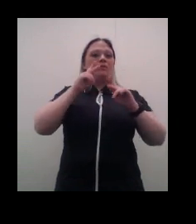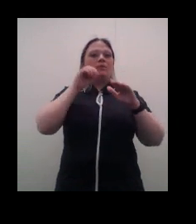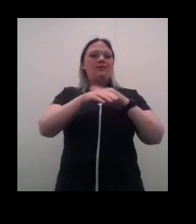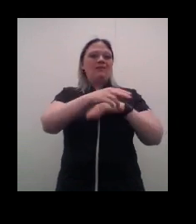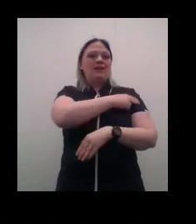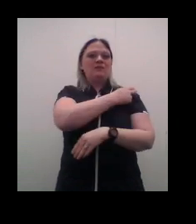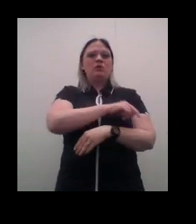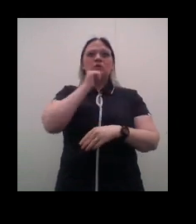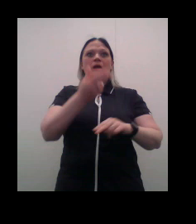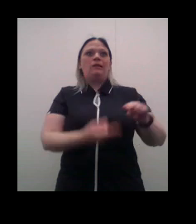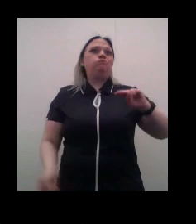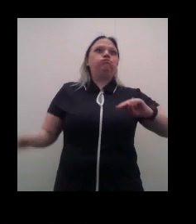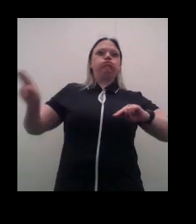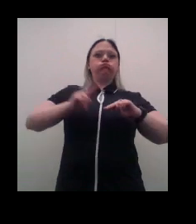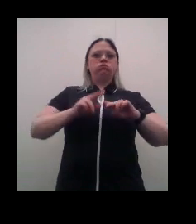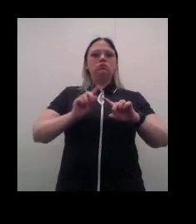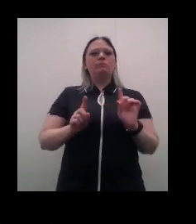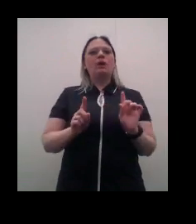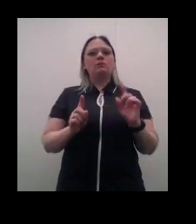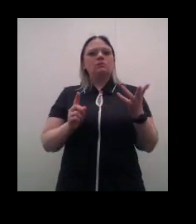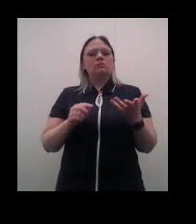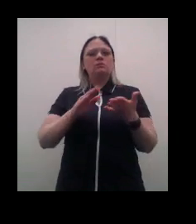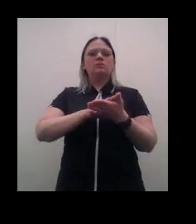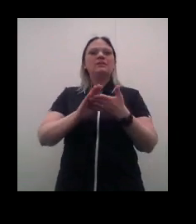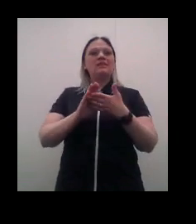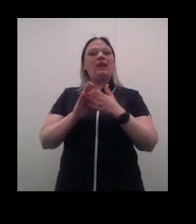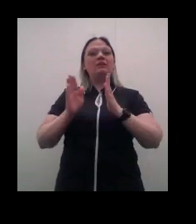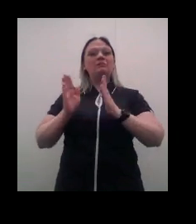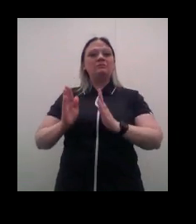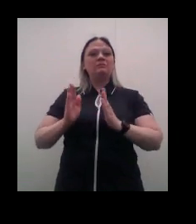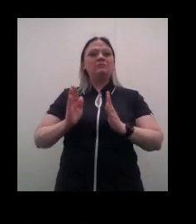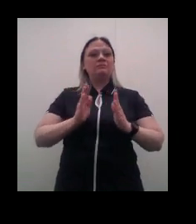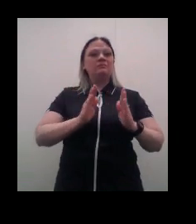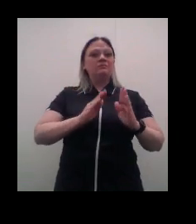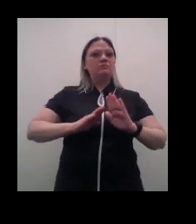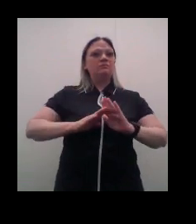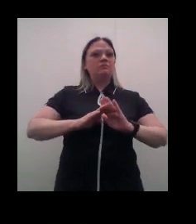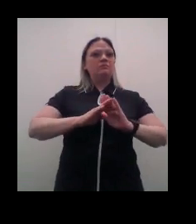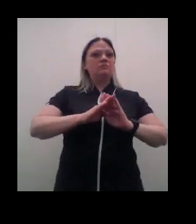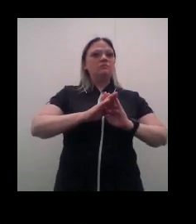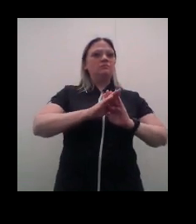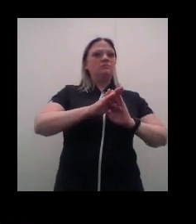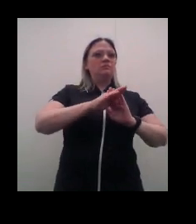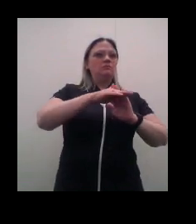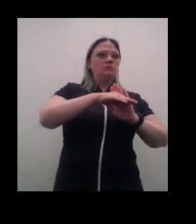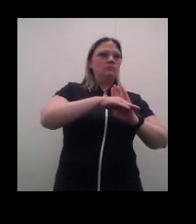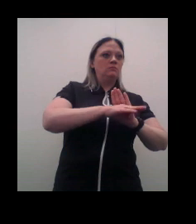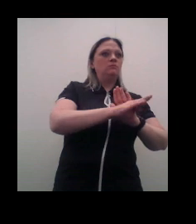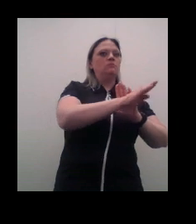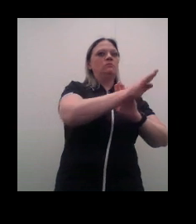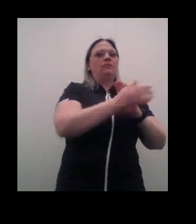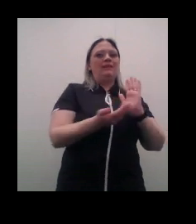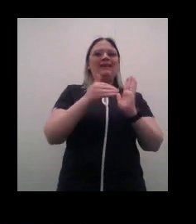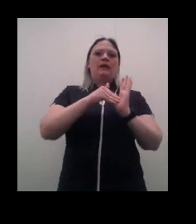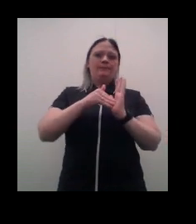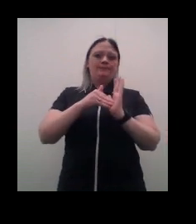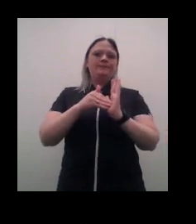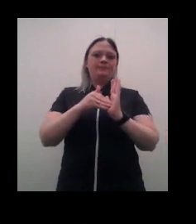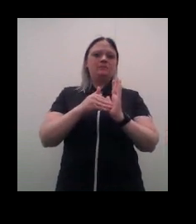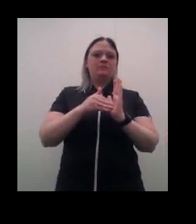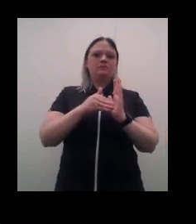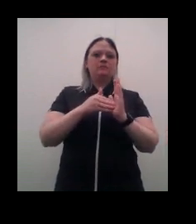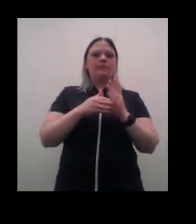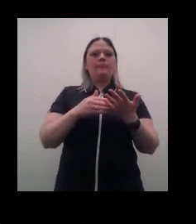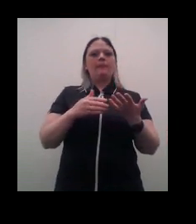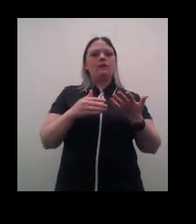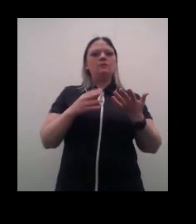big, but we did have a nice pattern there for a few days, a trend of going downwards, and now we're seeing this uptick. To give